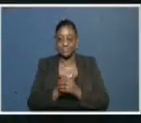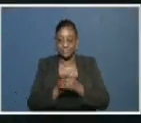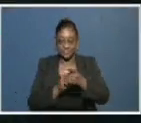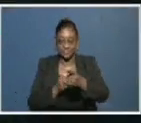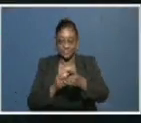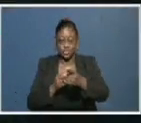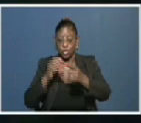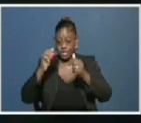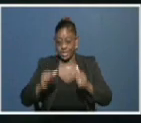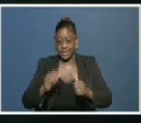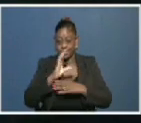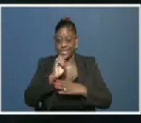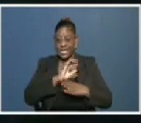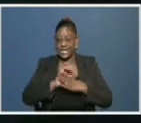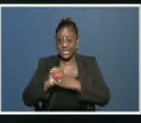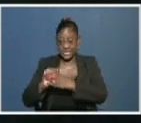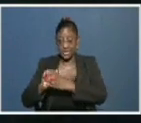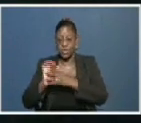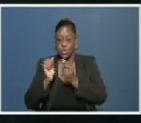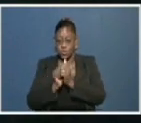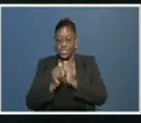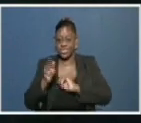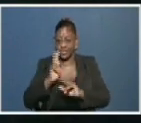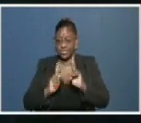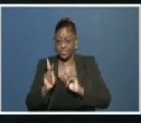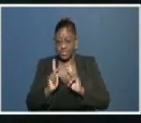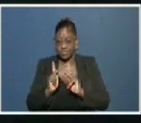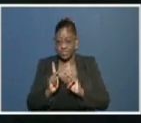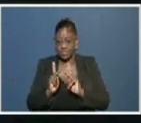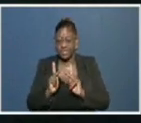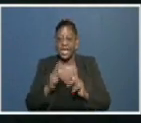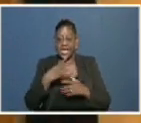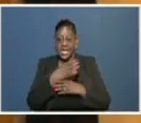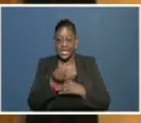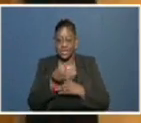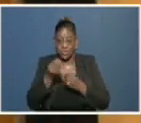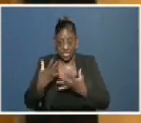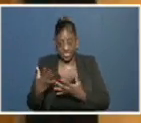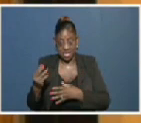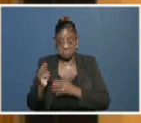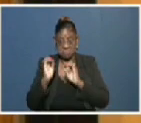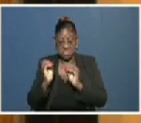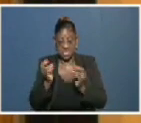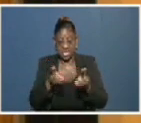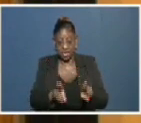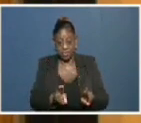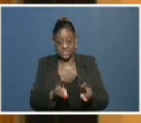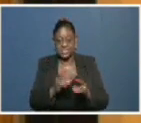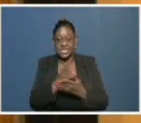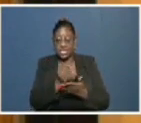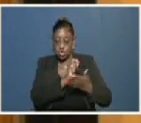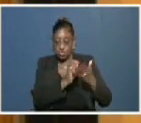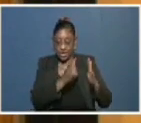You could be a leader with those people, but without those people, you know, nothing really happens. Director, producer,